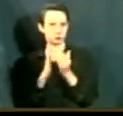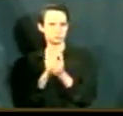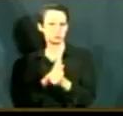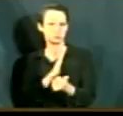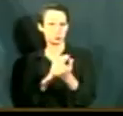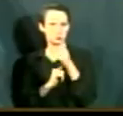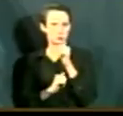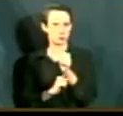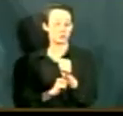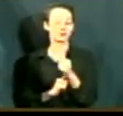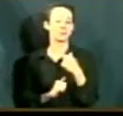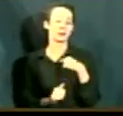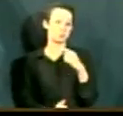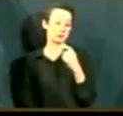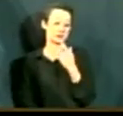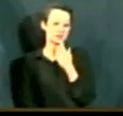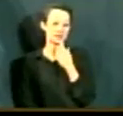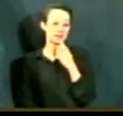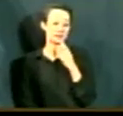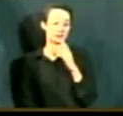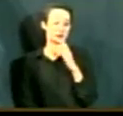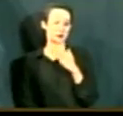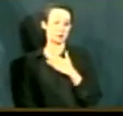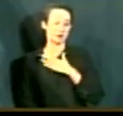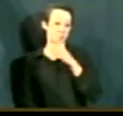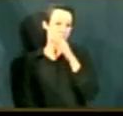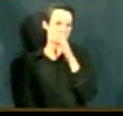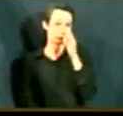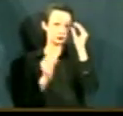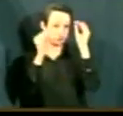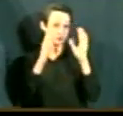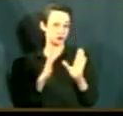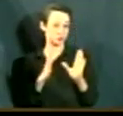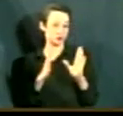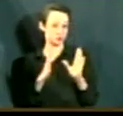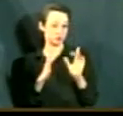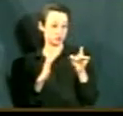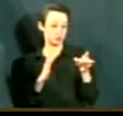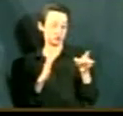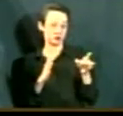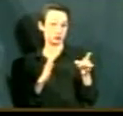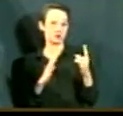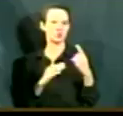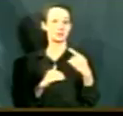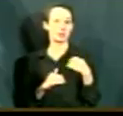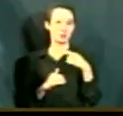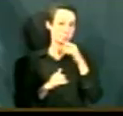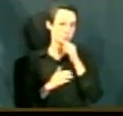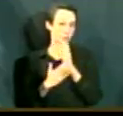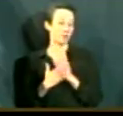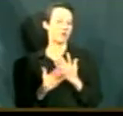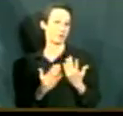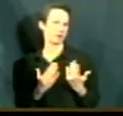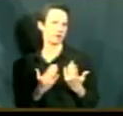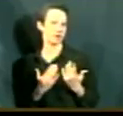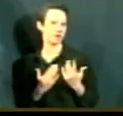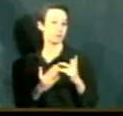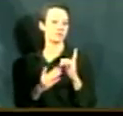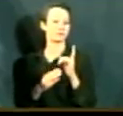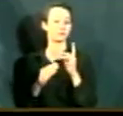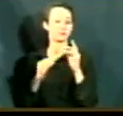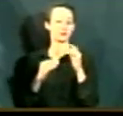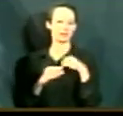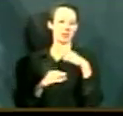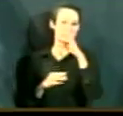will say, as the daughter of a teacher, I never had a bad teacher, because teachers' children don't get bad